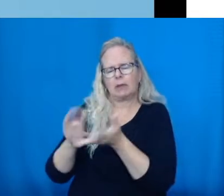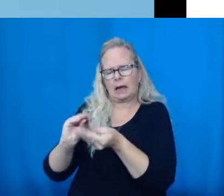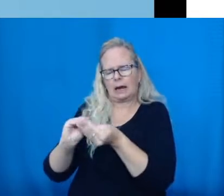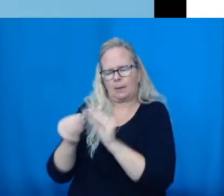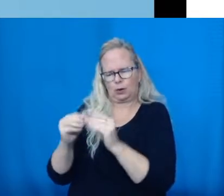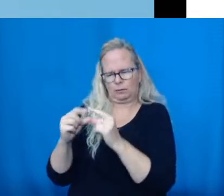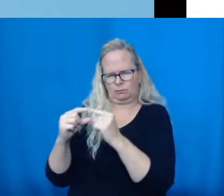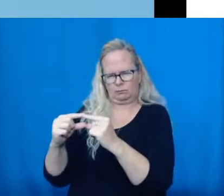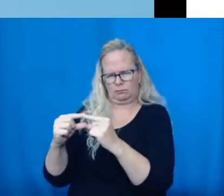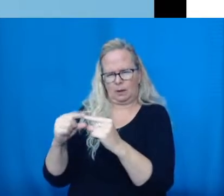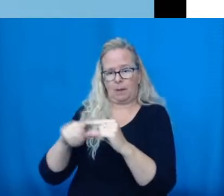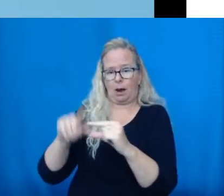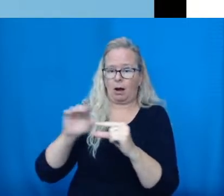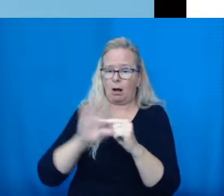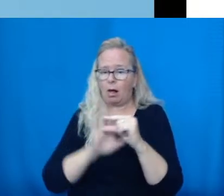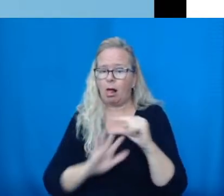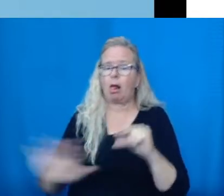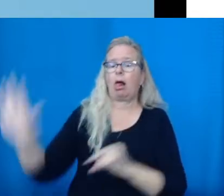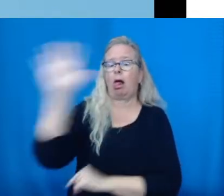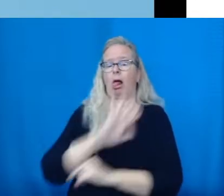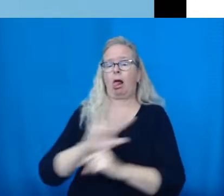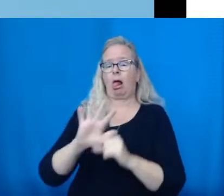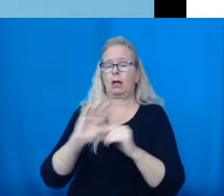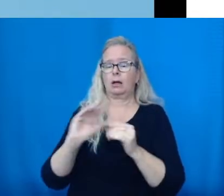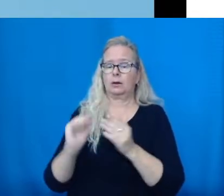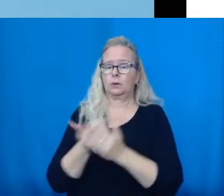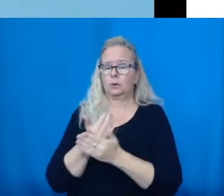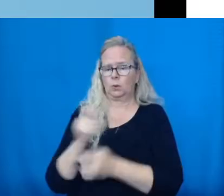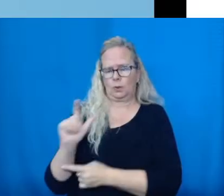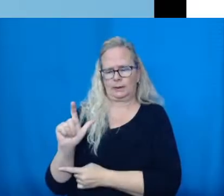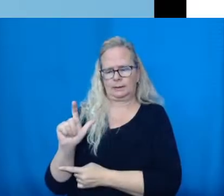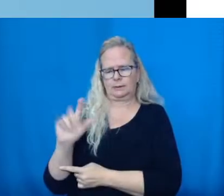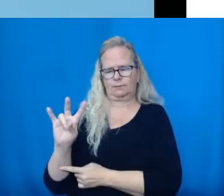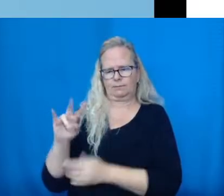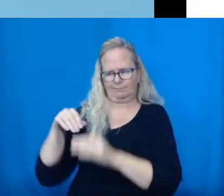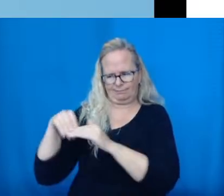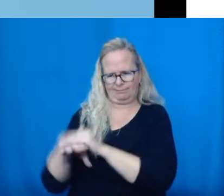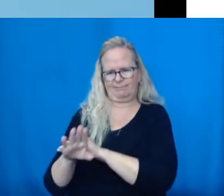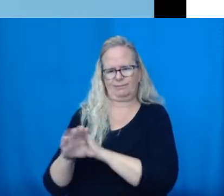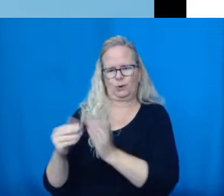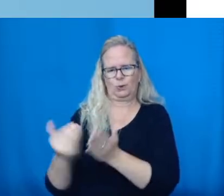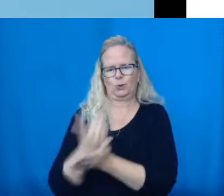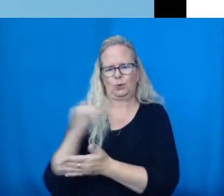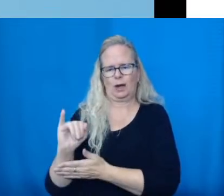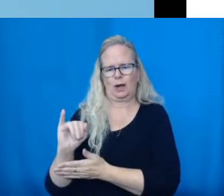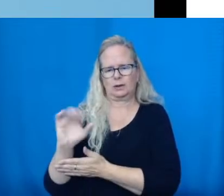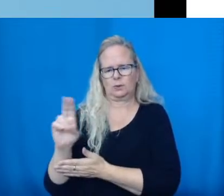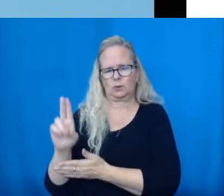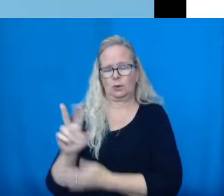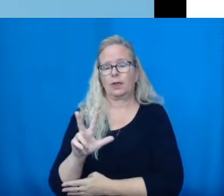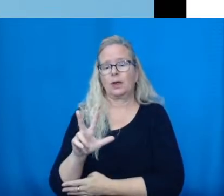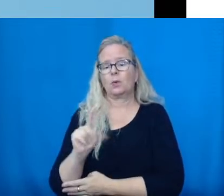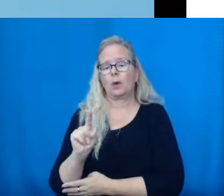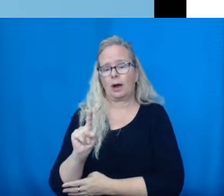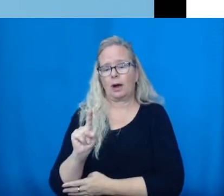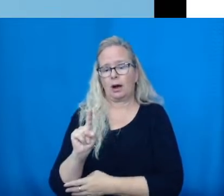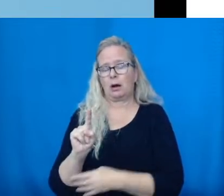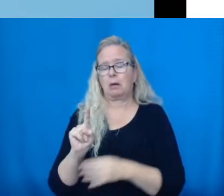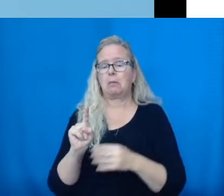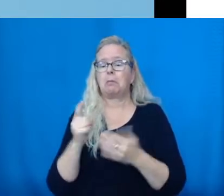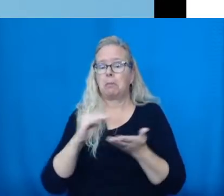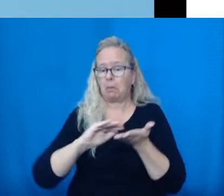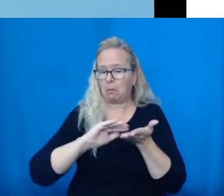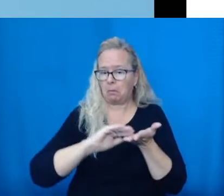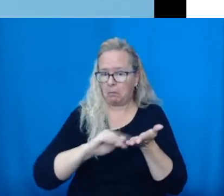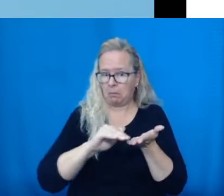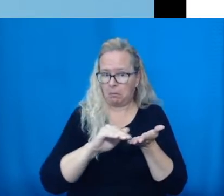either discharged or dead. And Dr. Yu mentioned earlier today that they're averaging 23